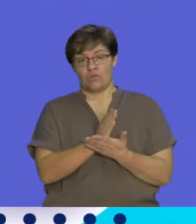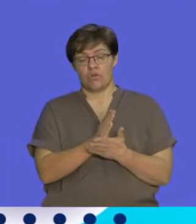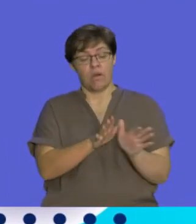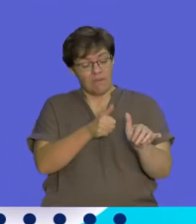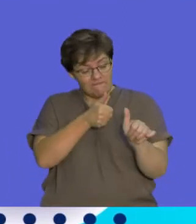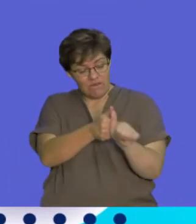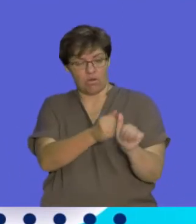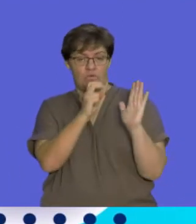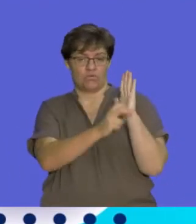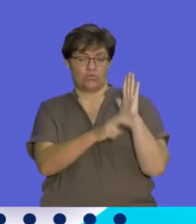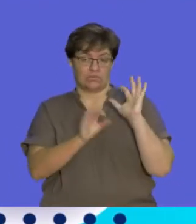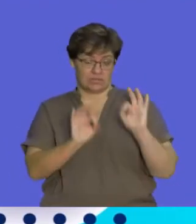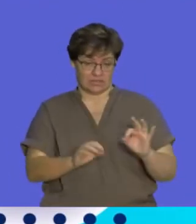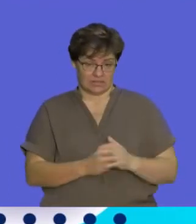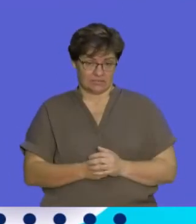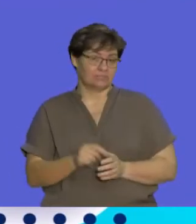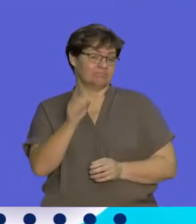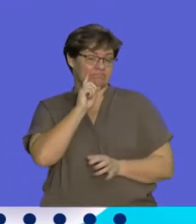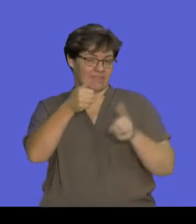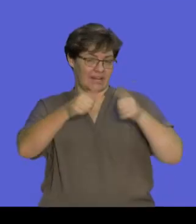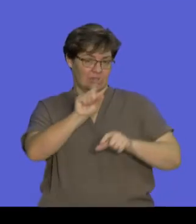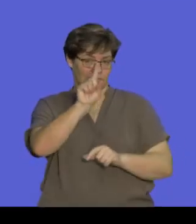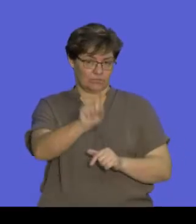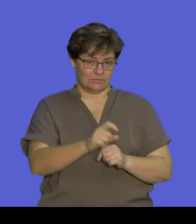the rules. But let's look at the next question.